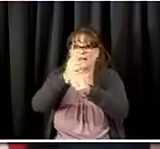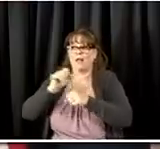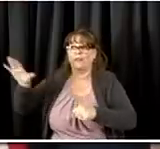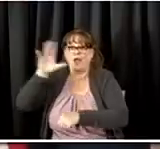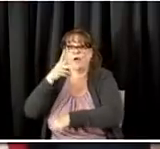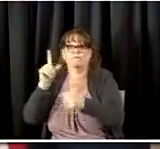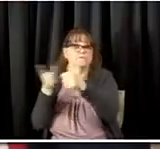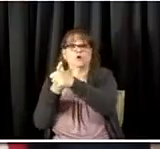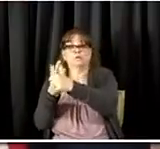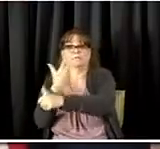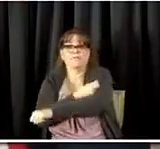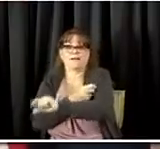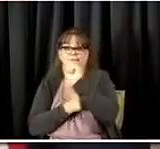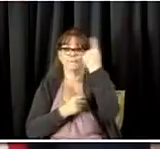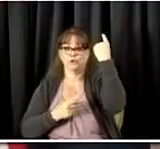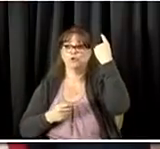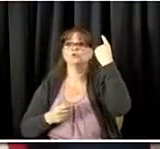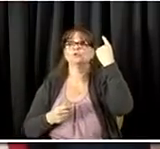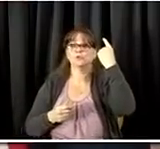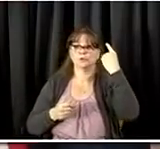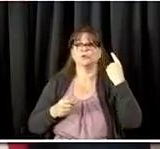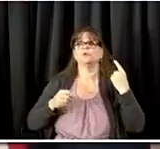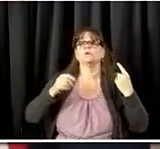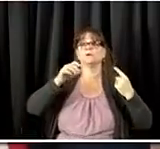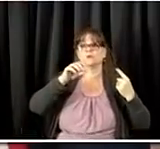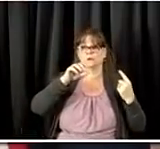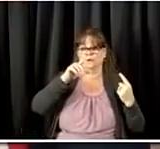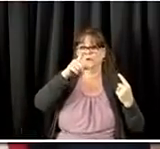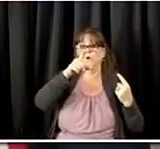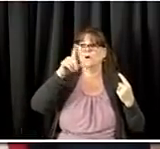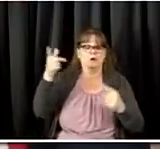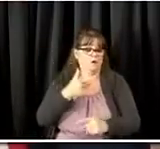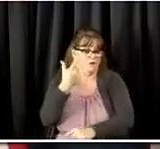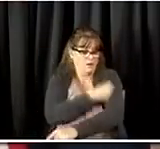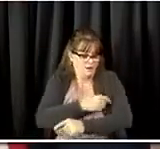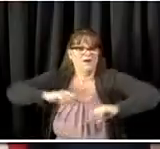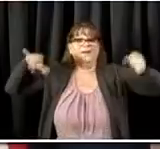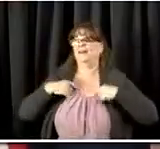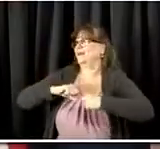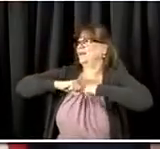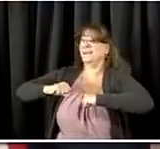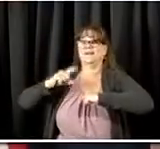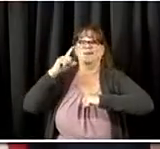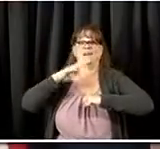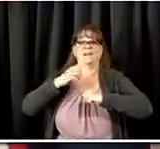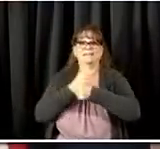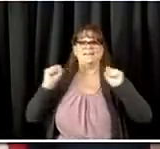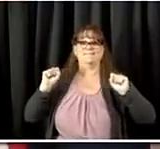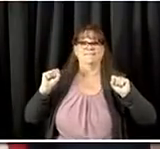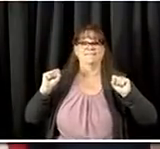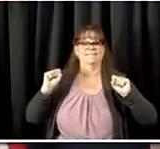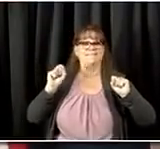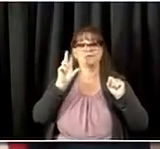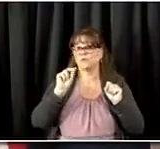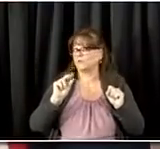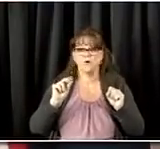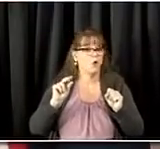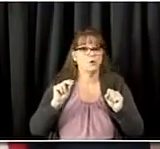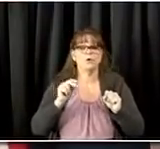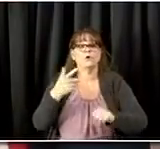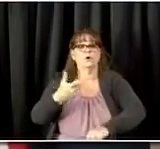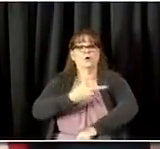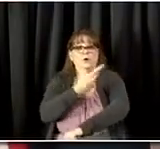You don't get the shot, and the next day you can go out and contract COVID. There's no immunity the next day. There is 2 shots. It's likely that the first shot